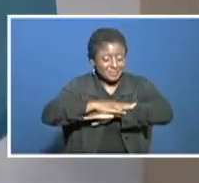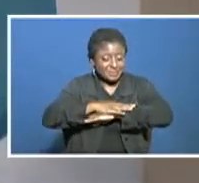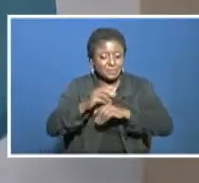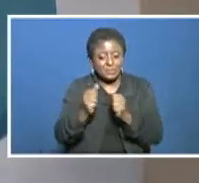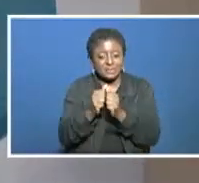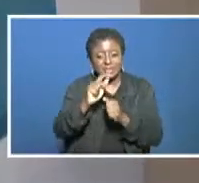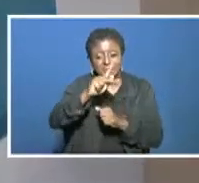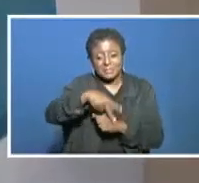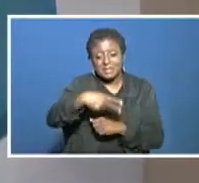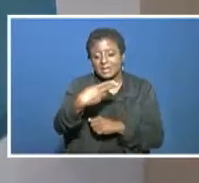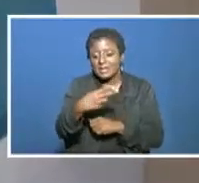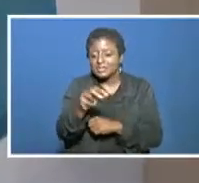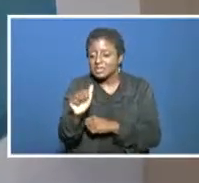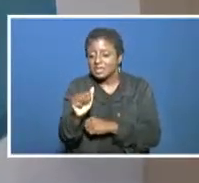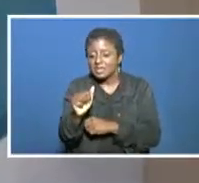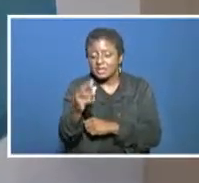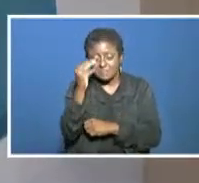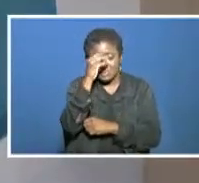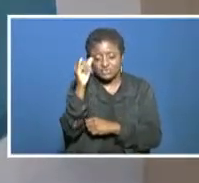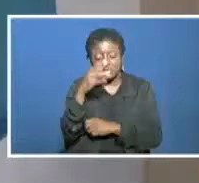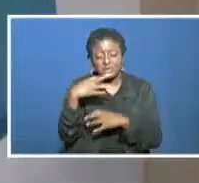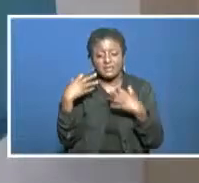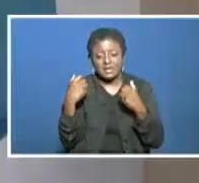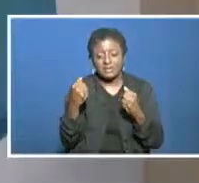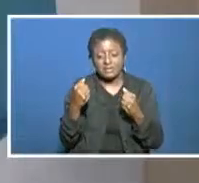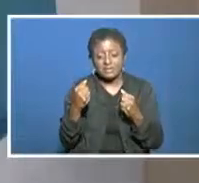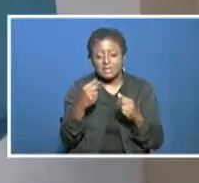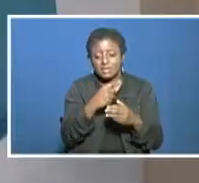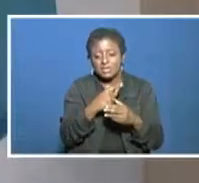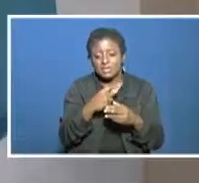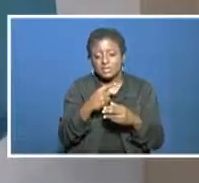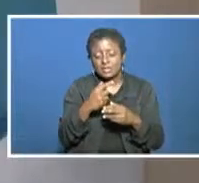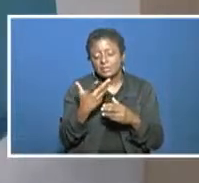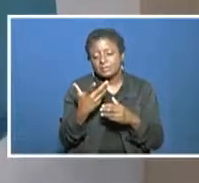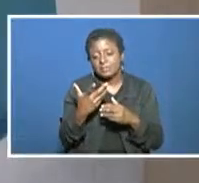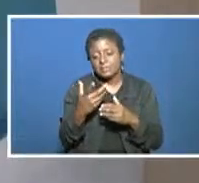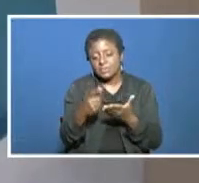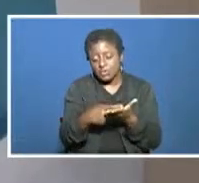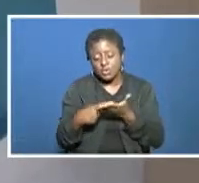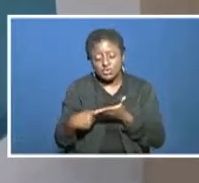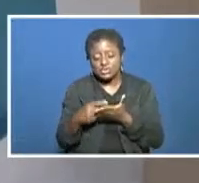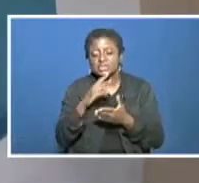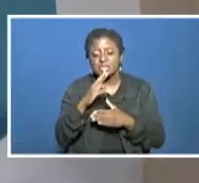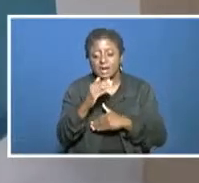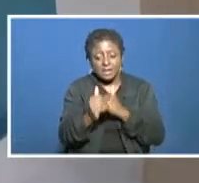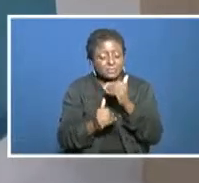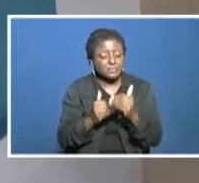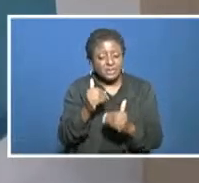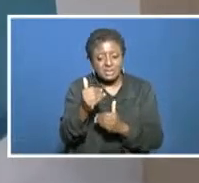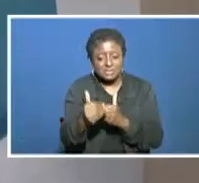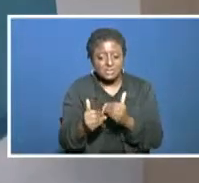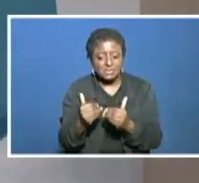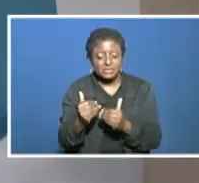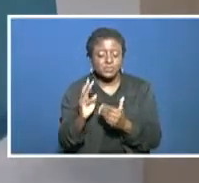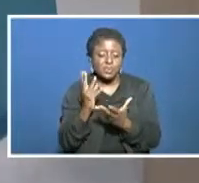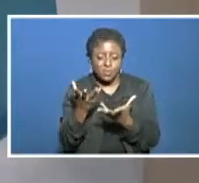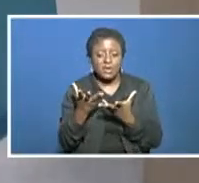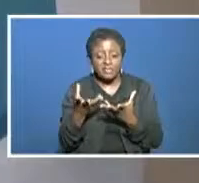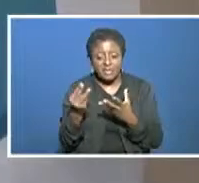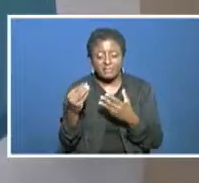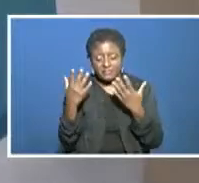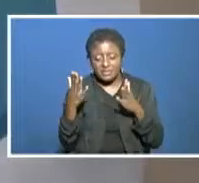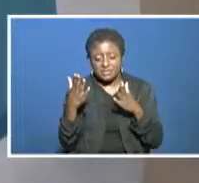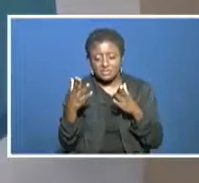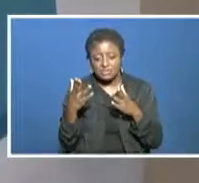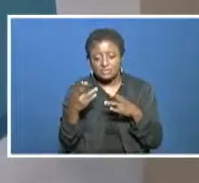Health, and negotiations are moving. We want them to be concluded in the short term, but I've gotten